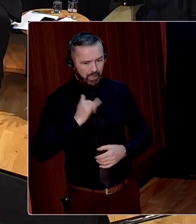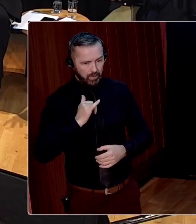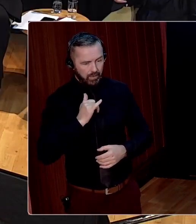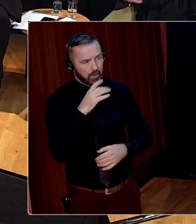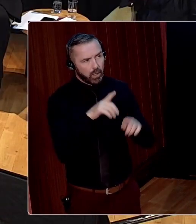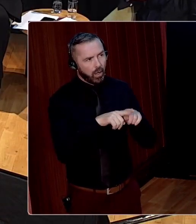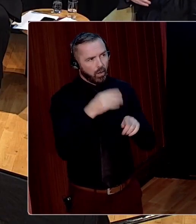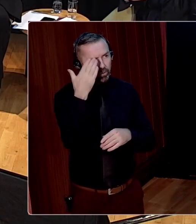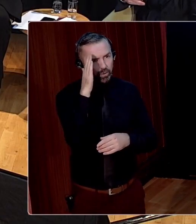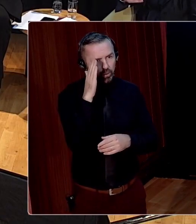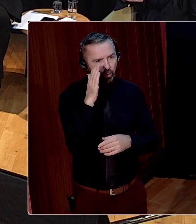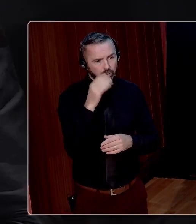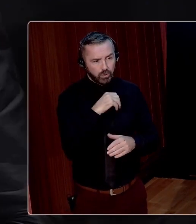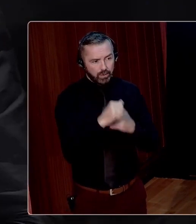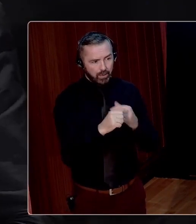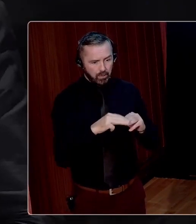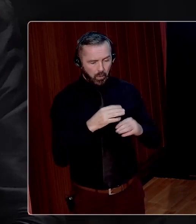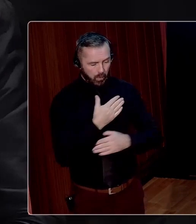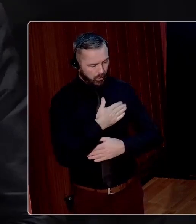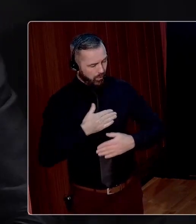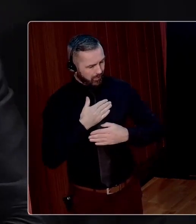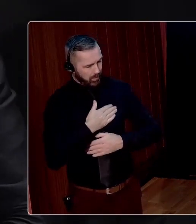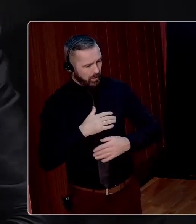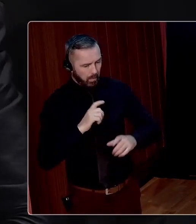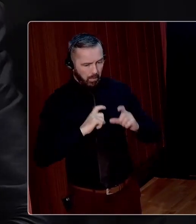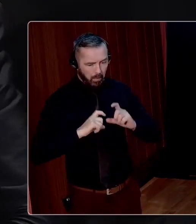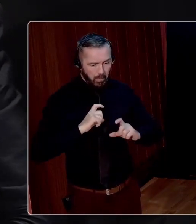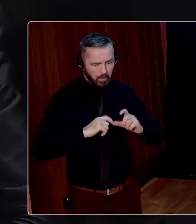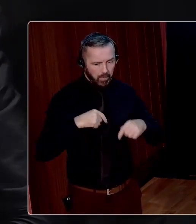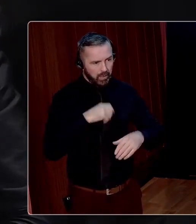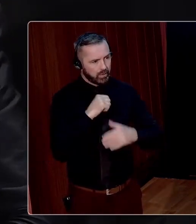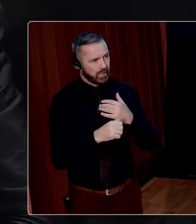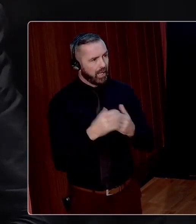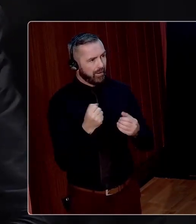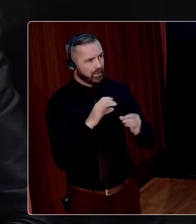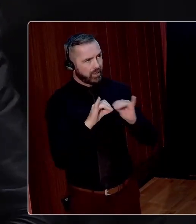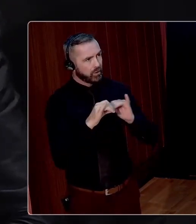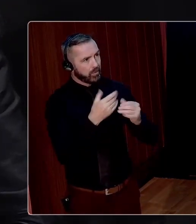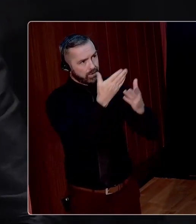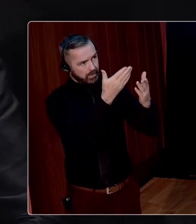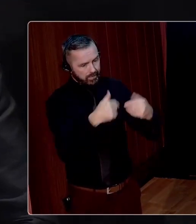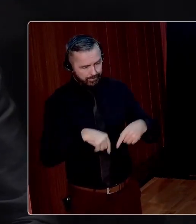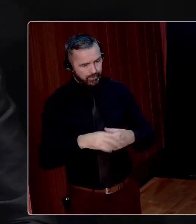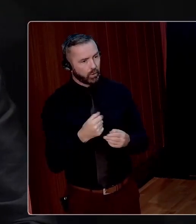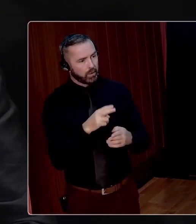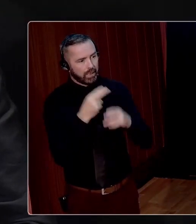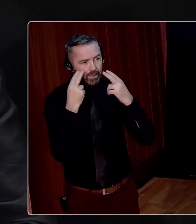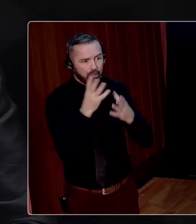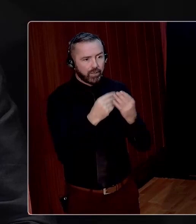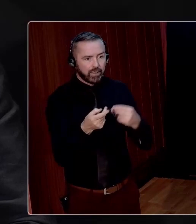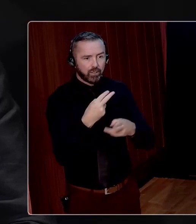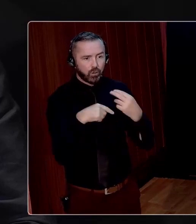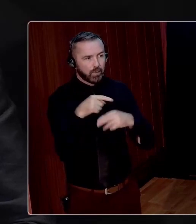shows also as well today that we're a lot more comfortable, I suppose. See here, we have interpreters. It's a natural thing to come in